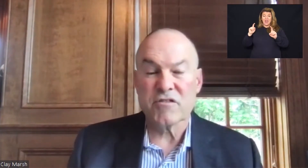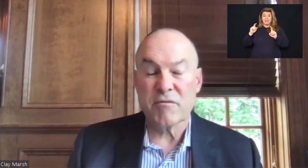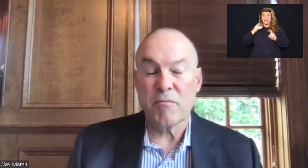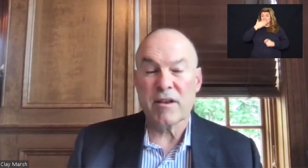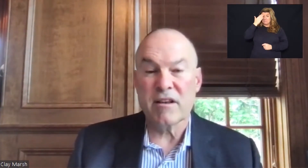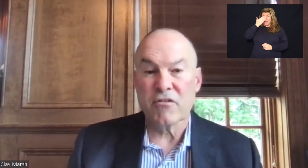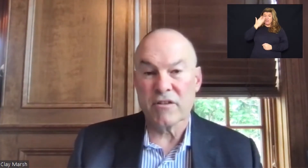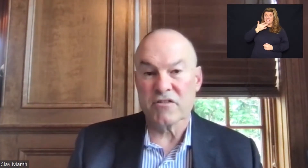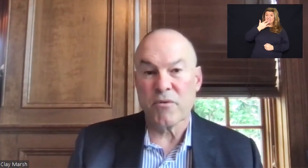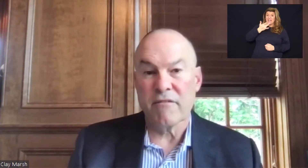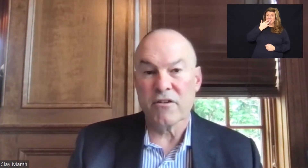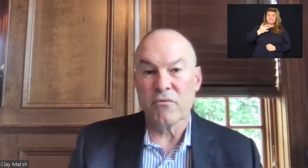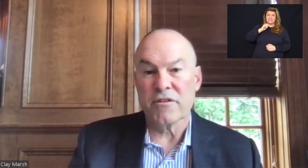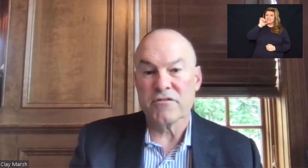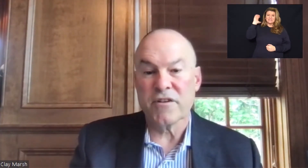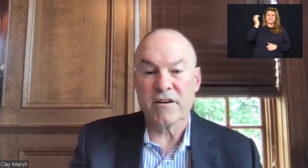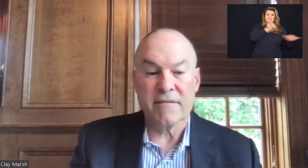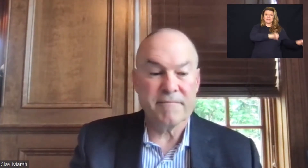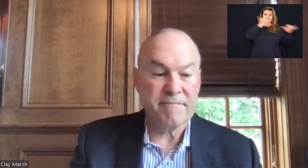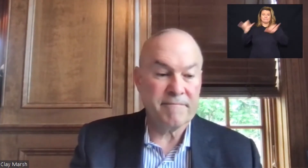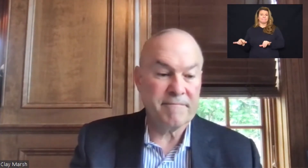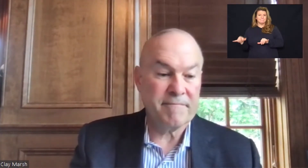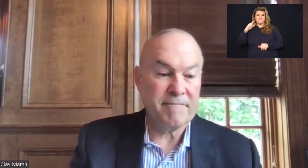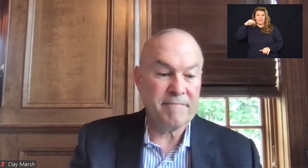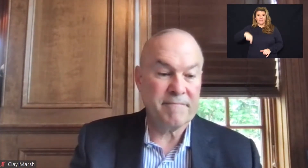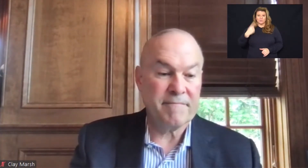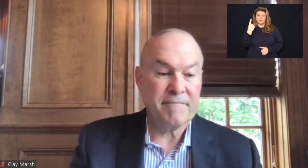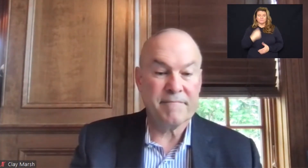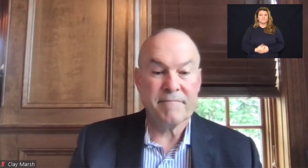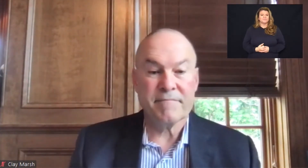taste don't seem to be nearly as prevalent with this variant.